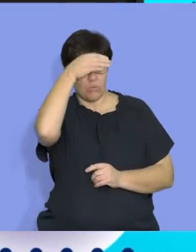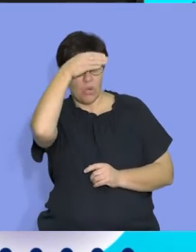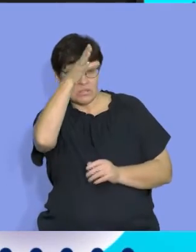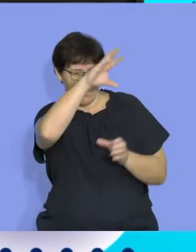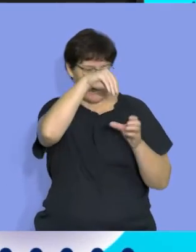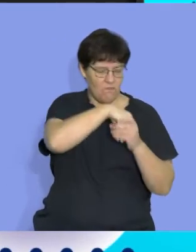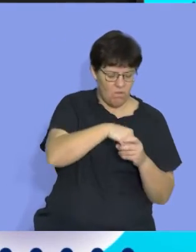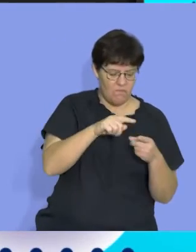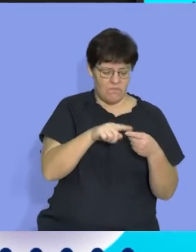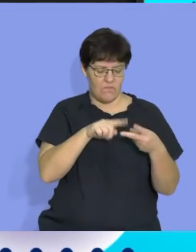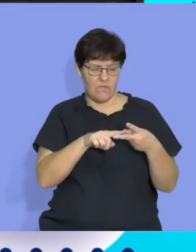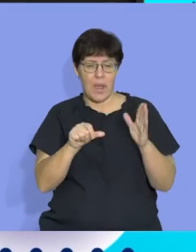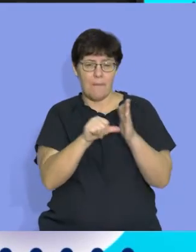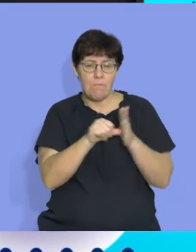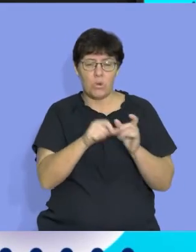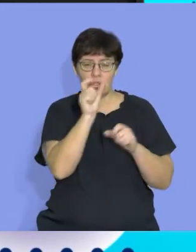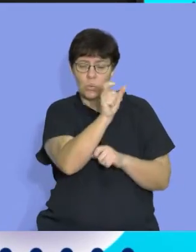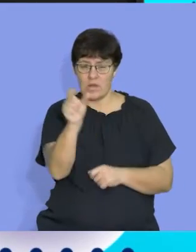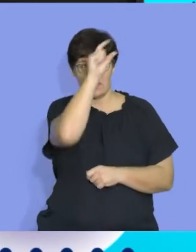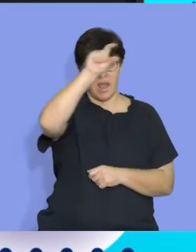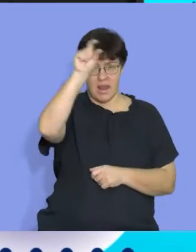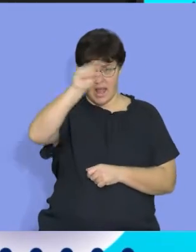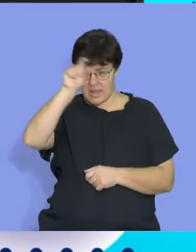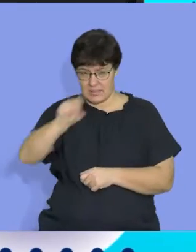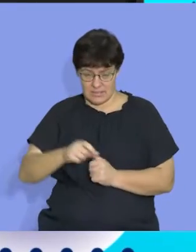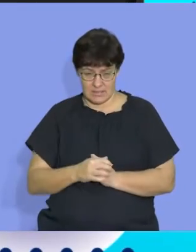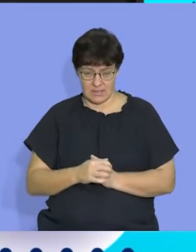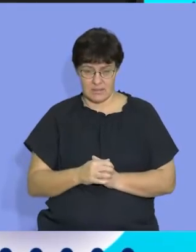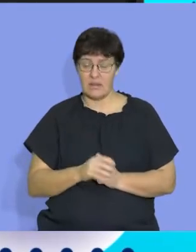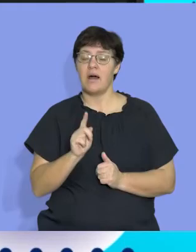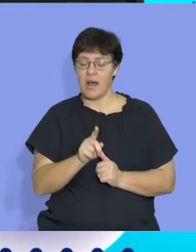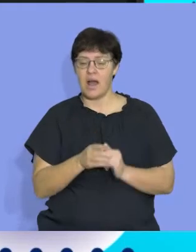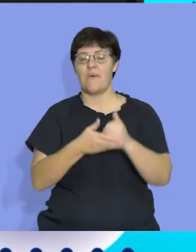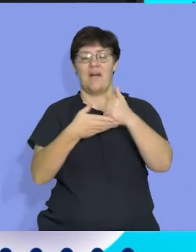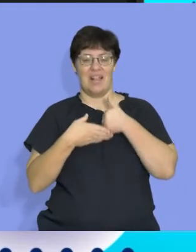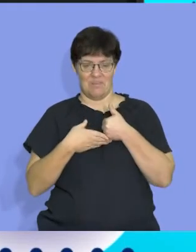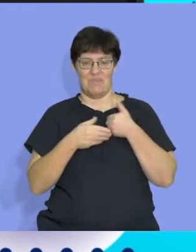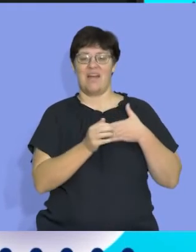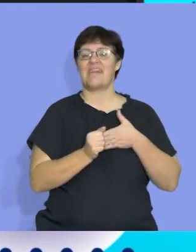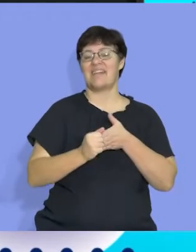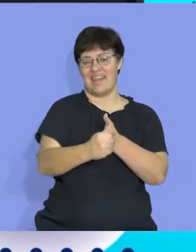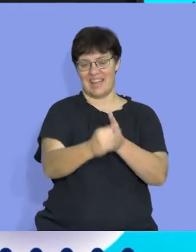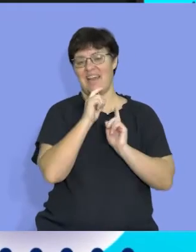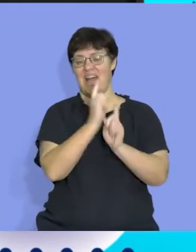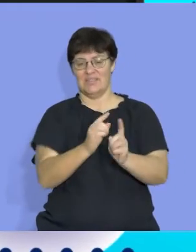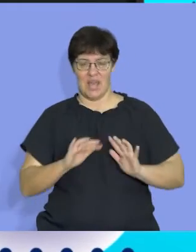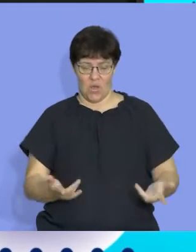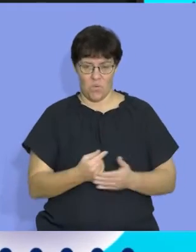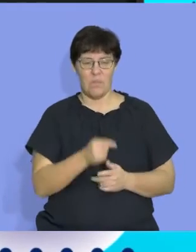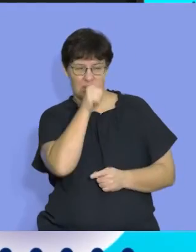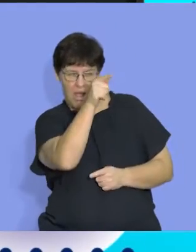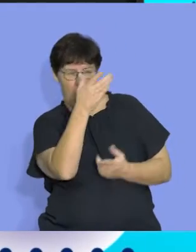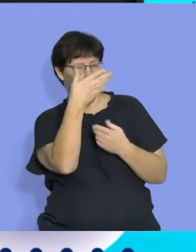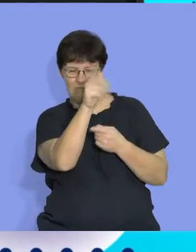involved, highlighting the keywords in the question or in the statement, it will also serve as a guide in terms of eliminating